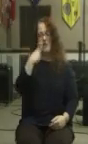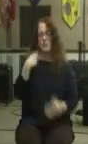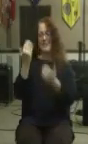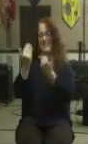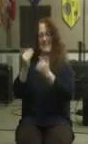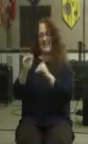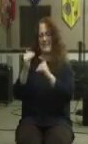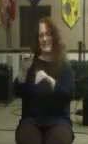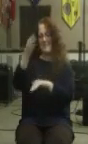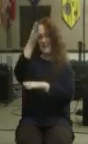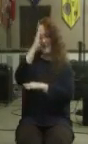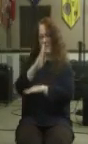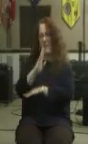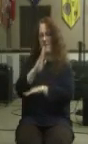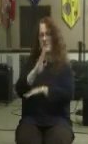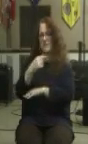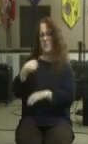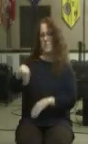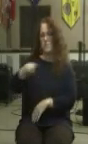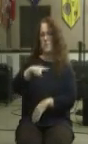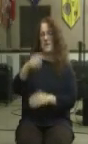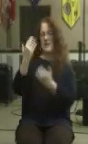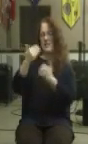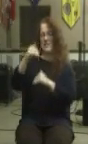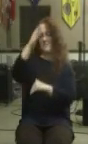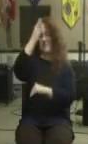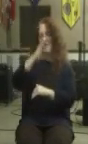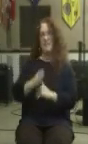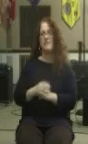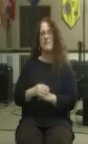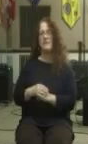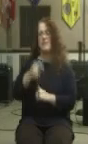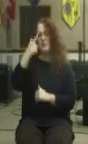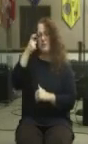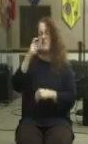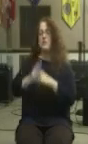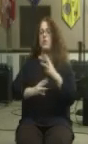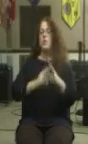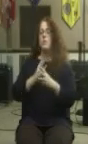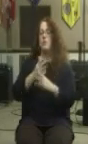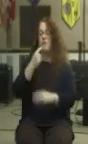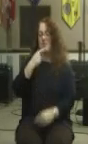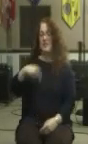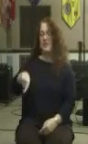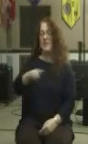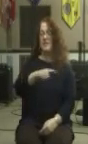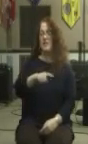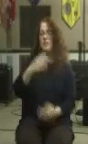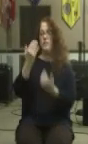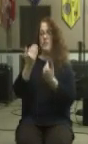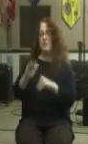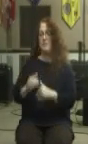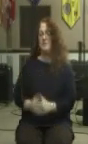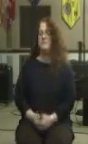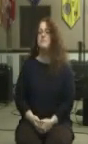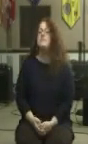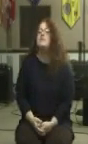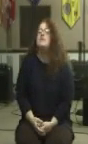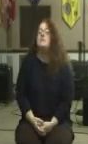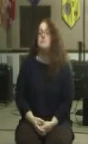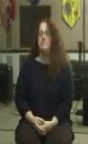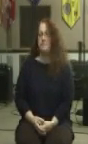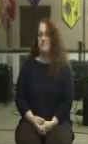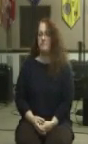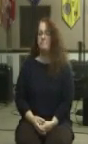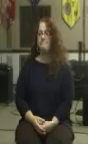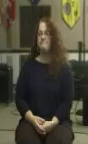We limit God. We limit God because the world tells us we're